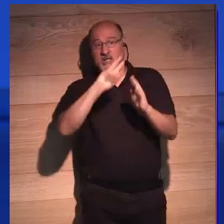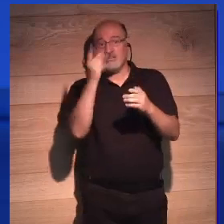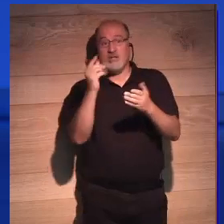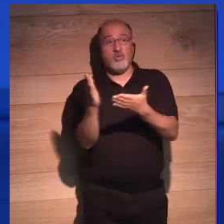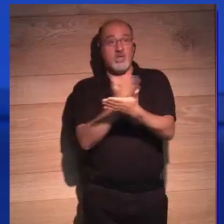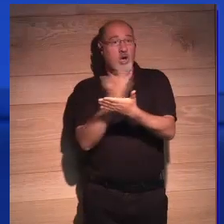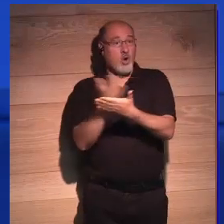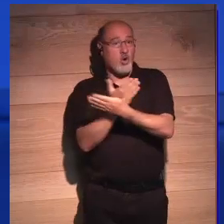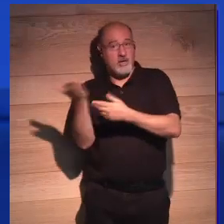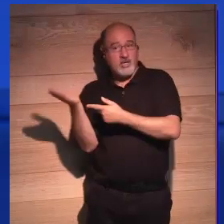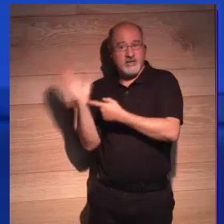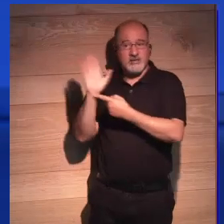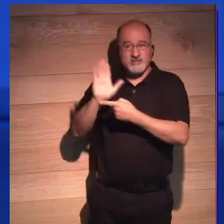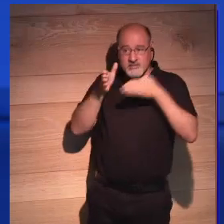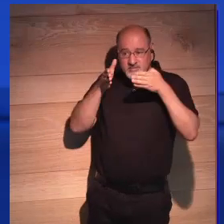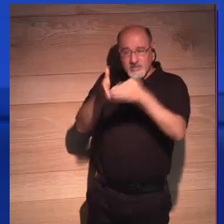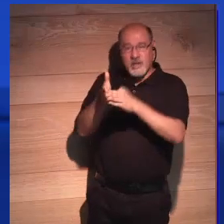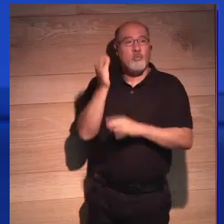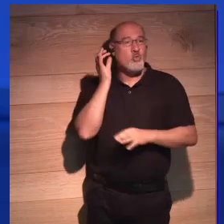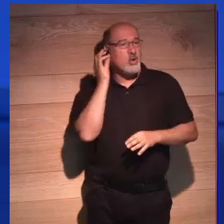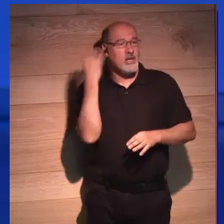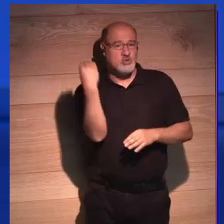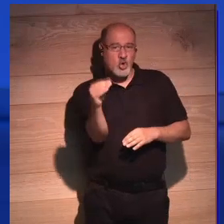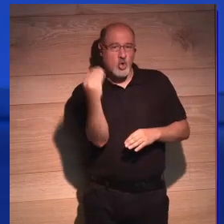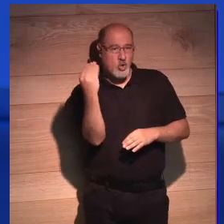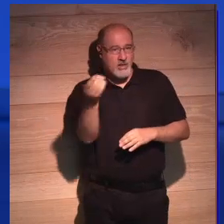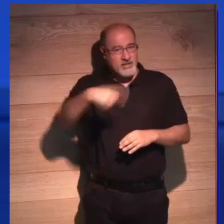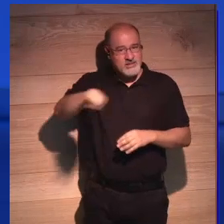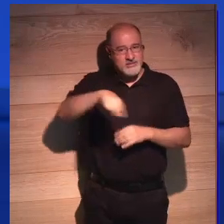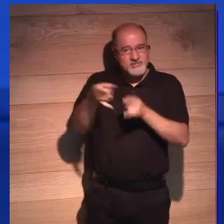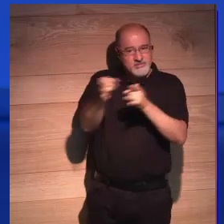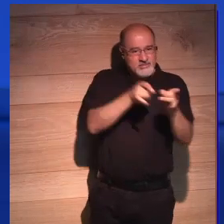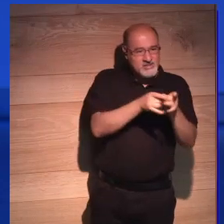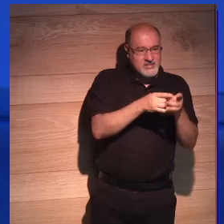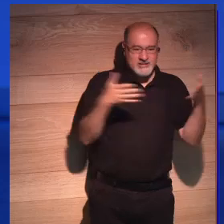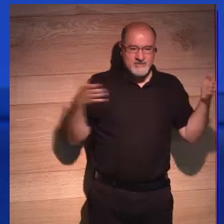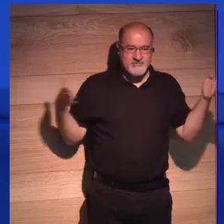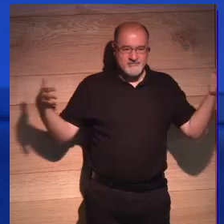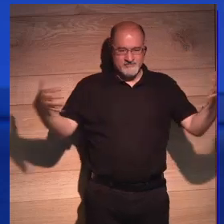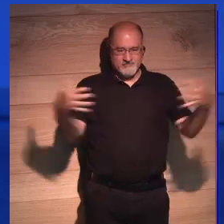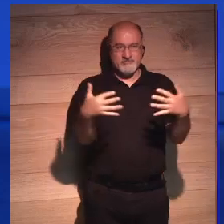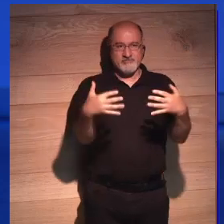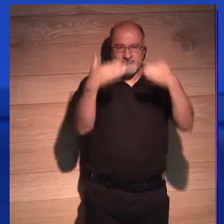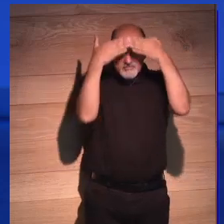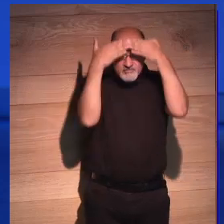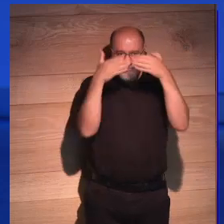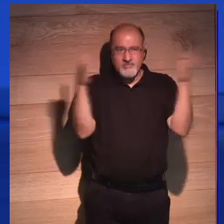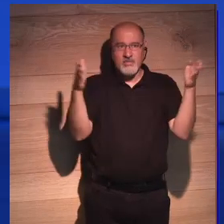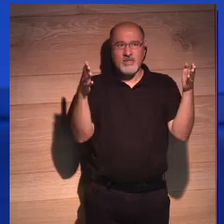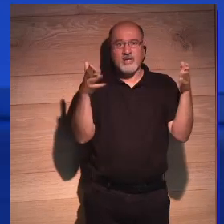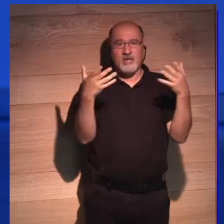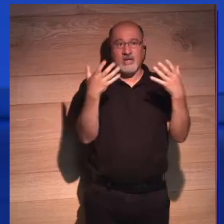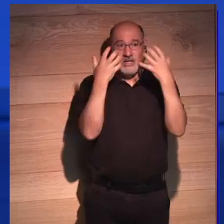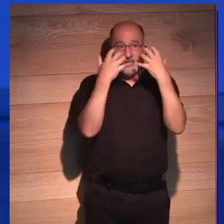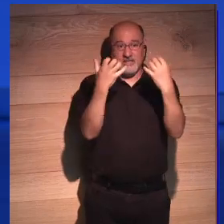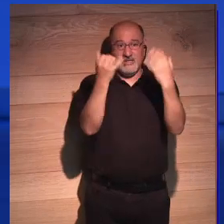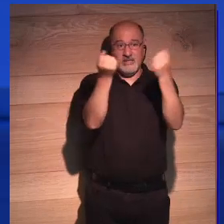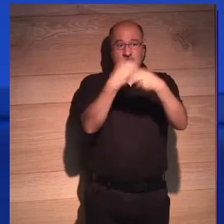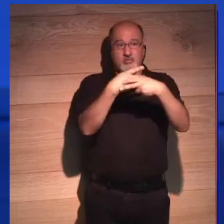young women. And what was frustrating is that we had this audience in mind, and we were creating work for these audience members, but